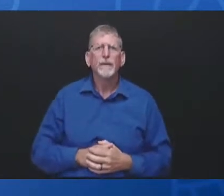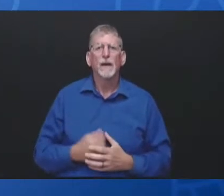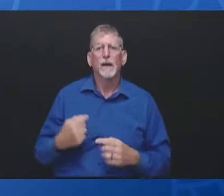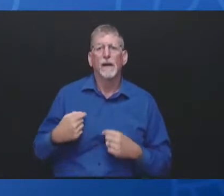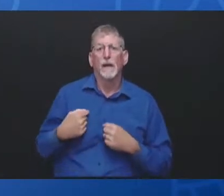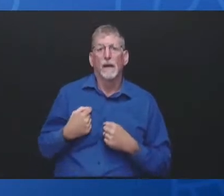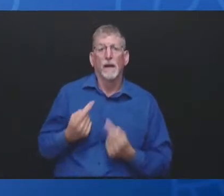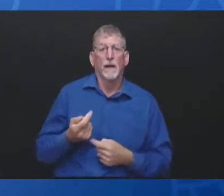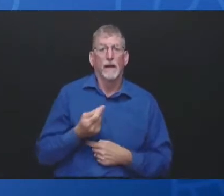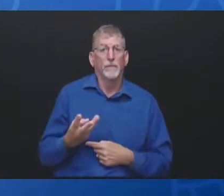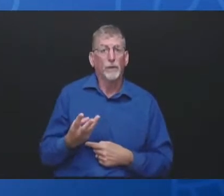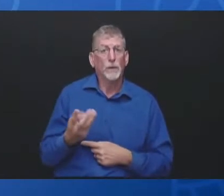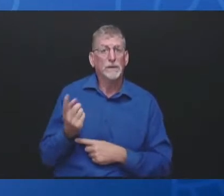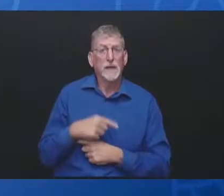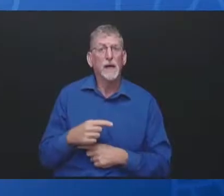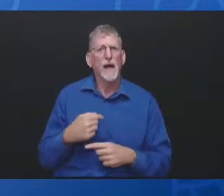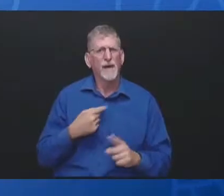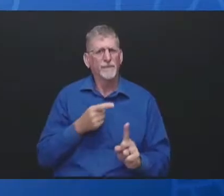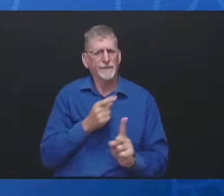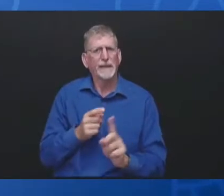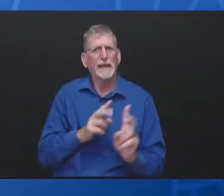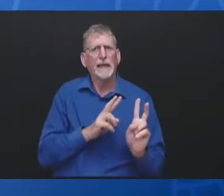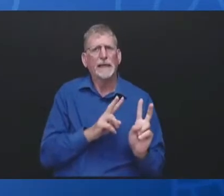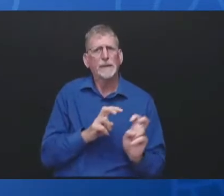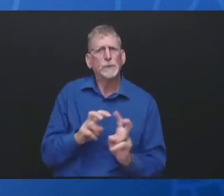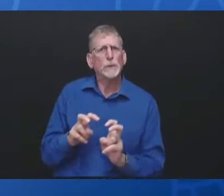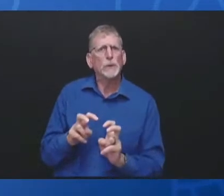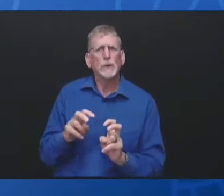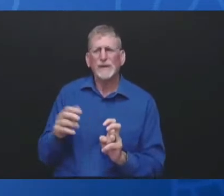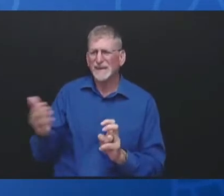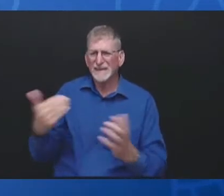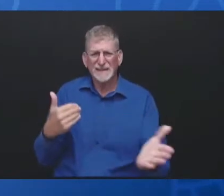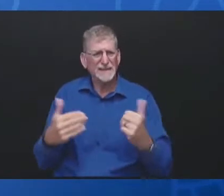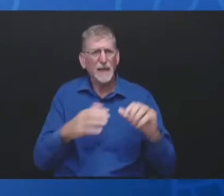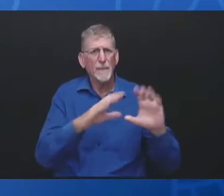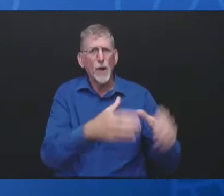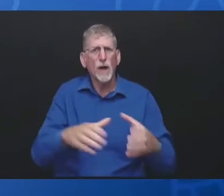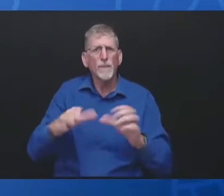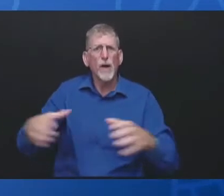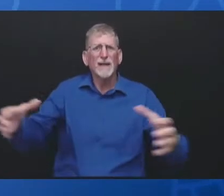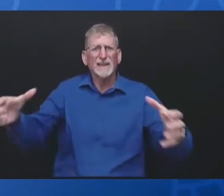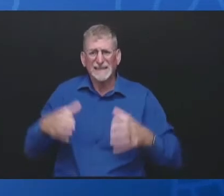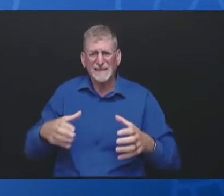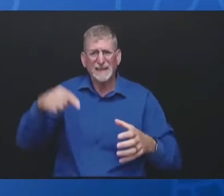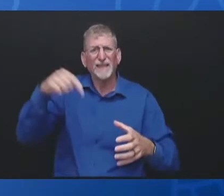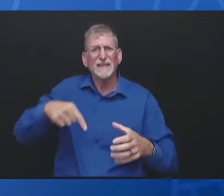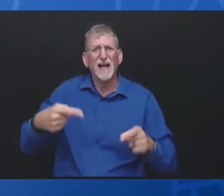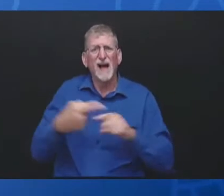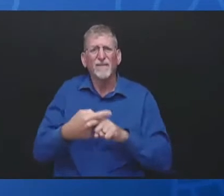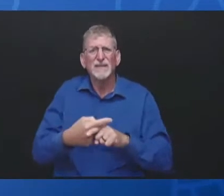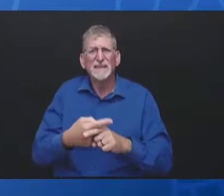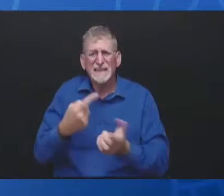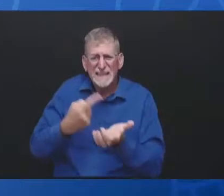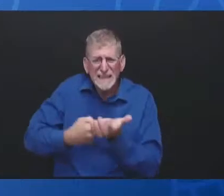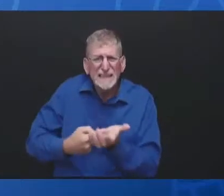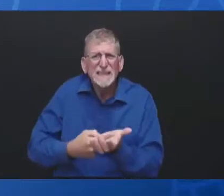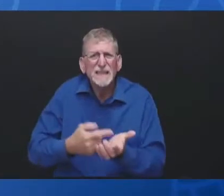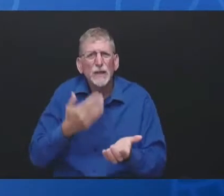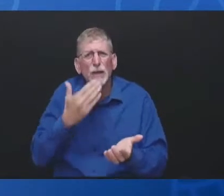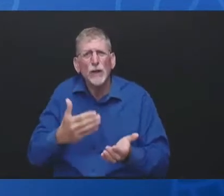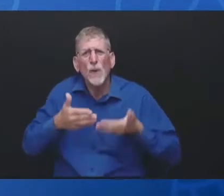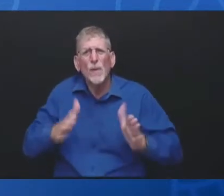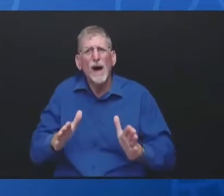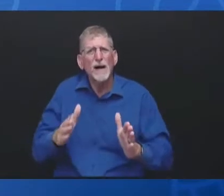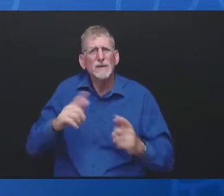to this conflict to take every feasible measure to mitigate civilian harm. We refer you to Israel for more information on its